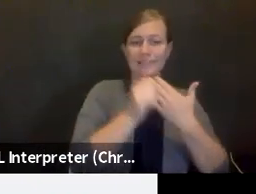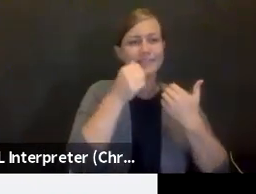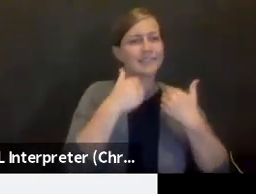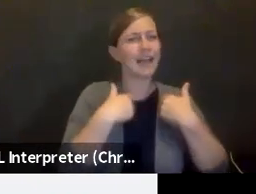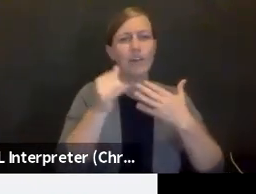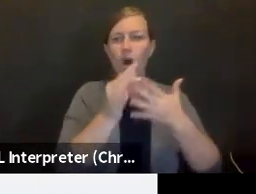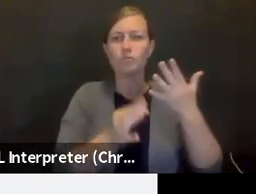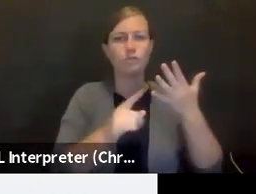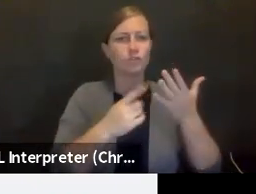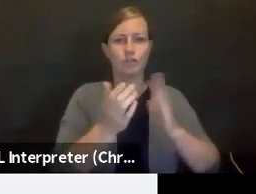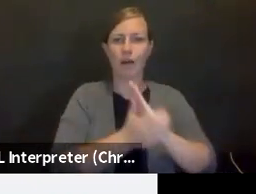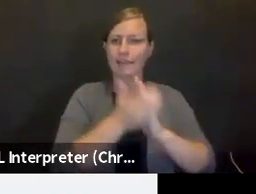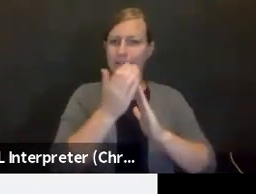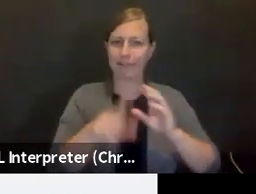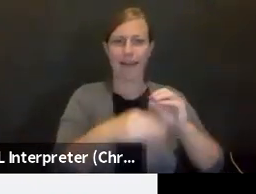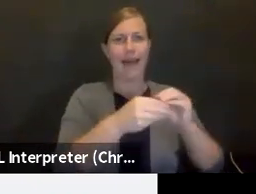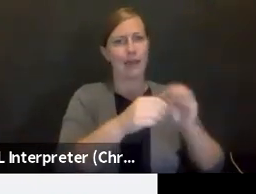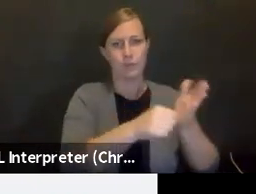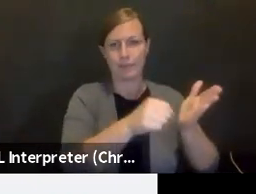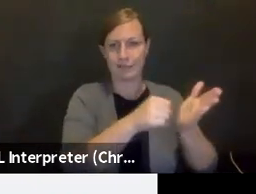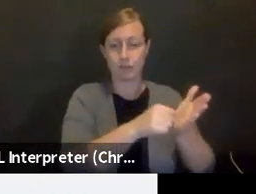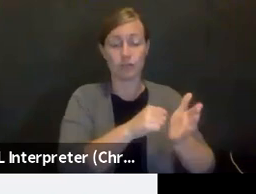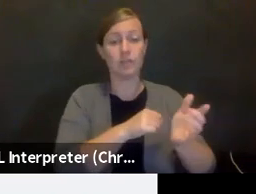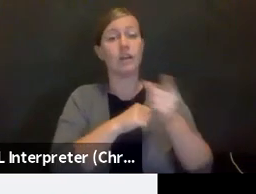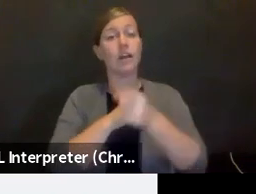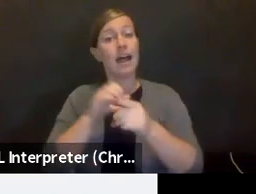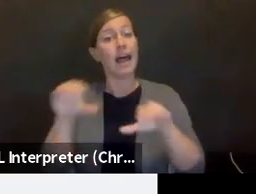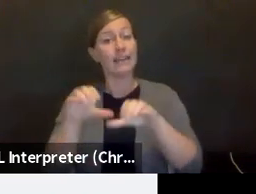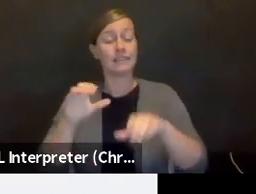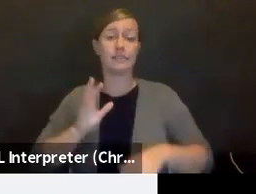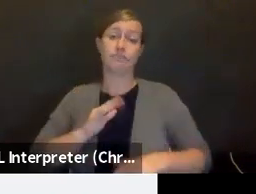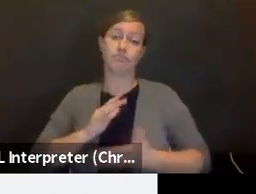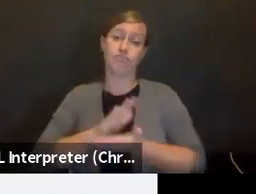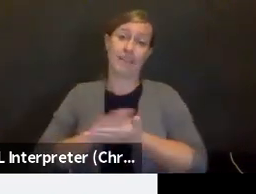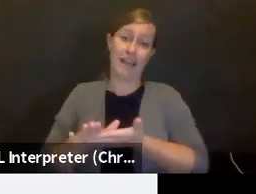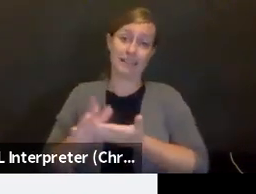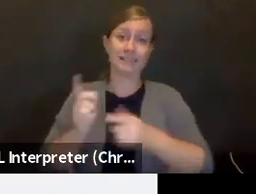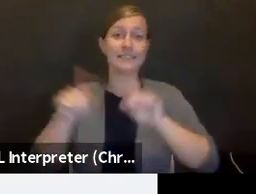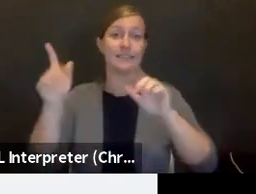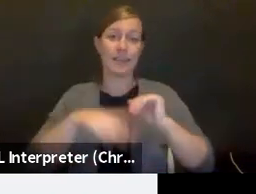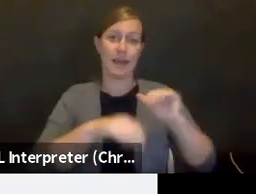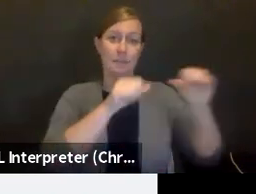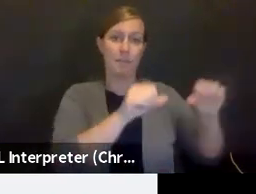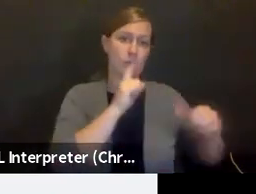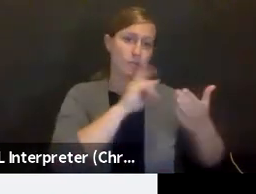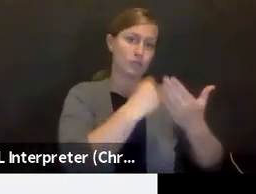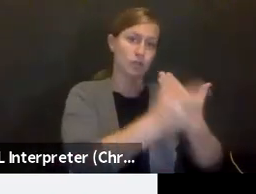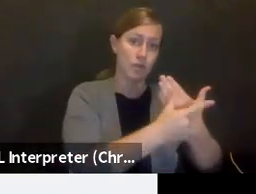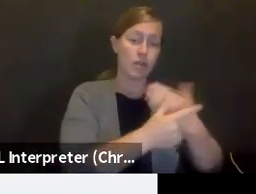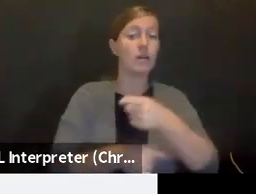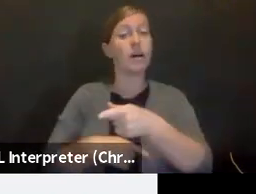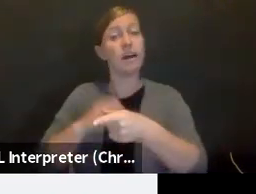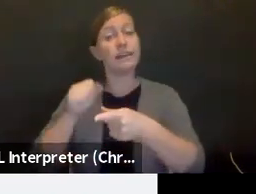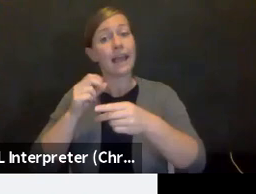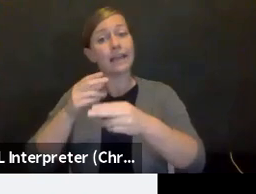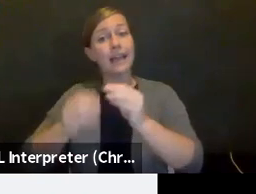It just added to a page. This is what makes activity different than just posting to a journal, because you get to name it and